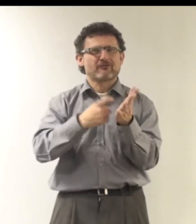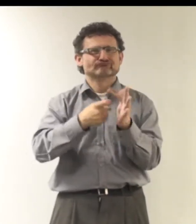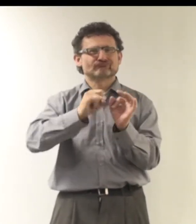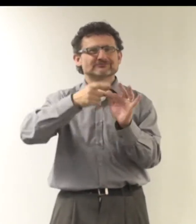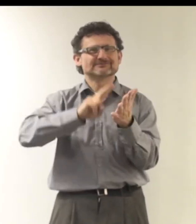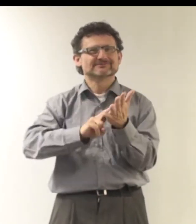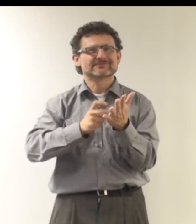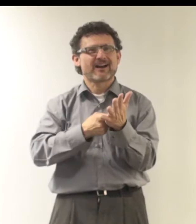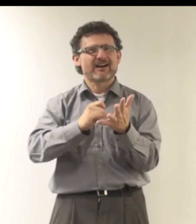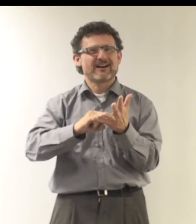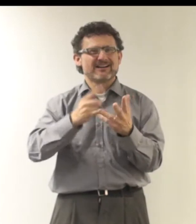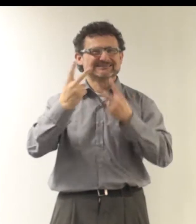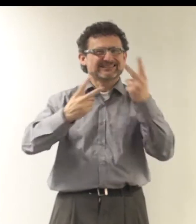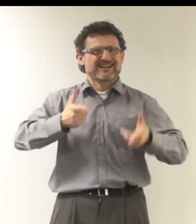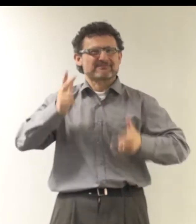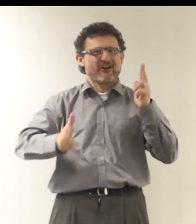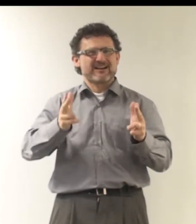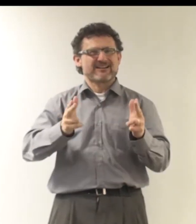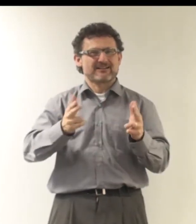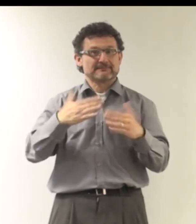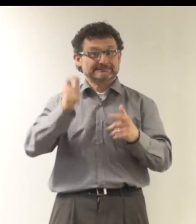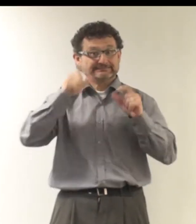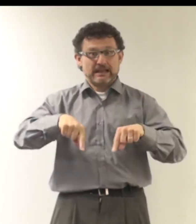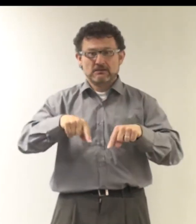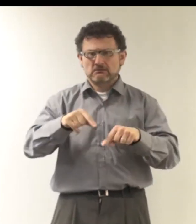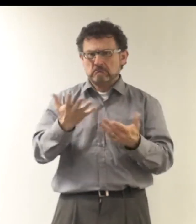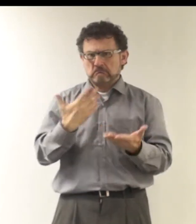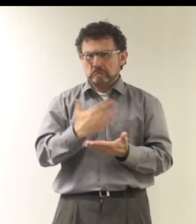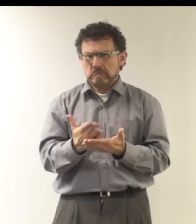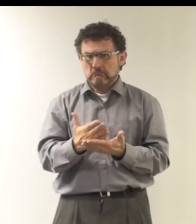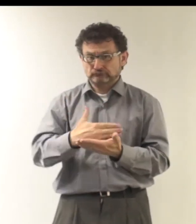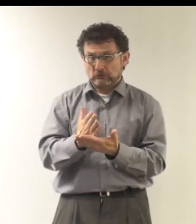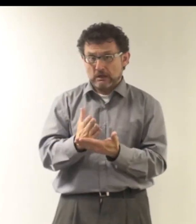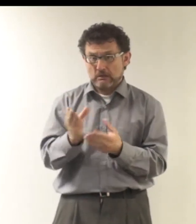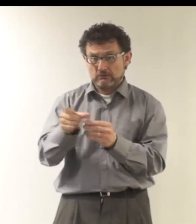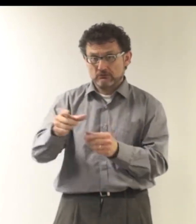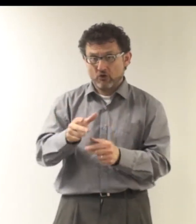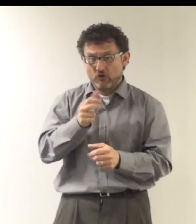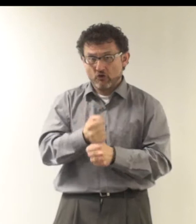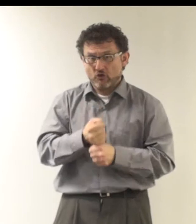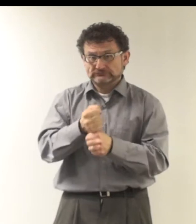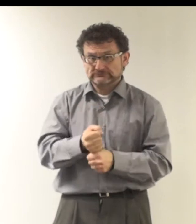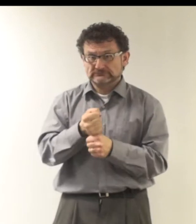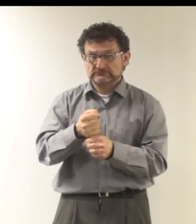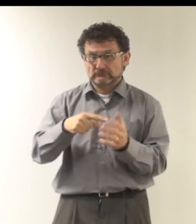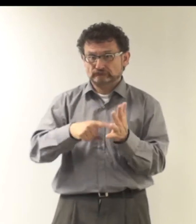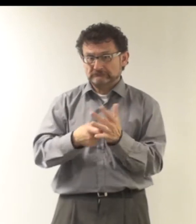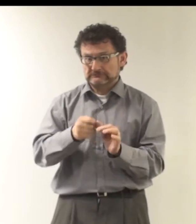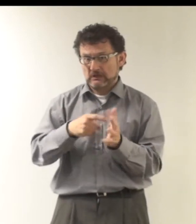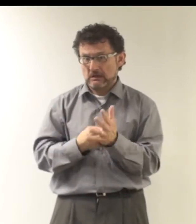resources. We're, of course, in a very beautiful hotel, and I don't know if you know, but Roosevelt and Churchill both stayed